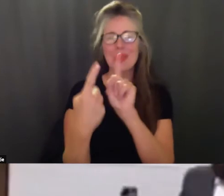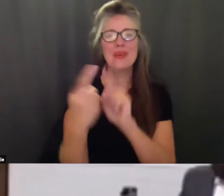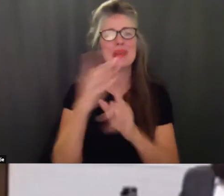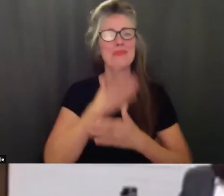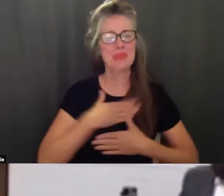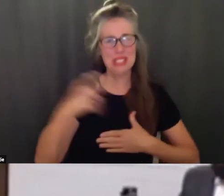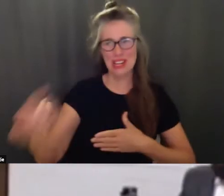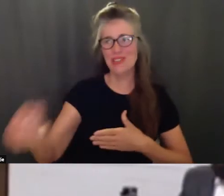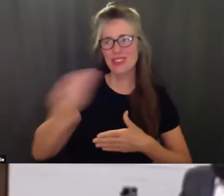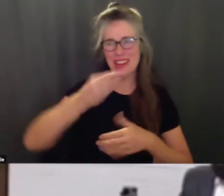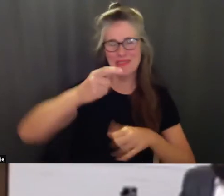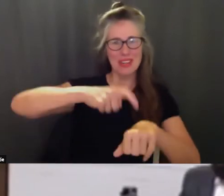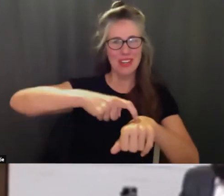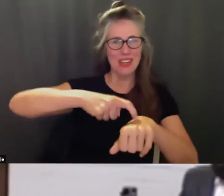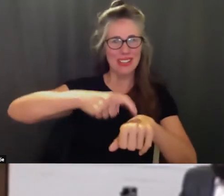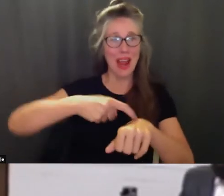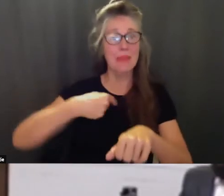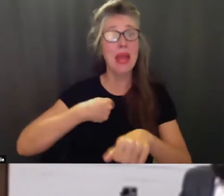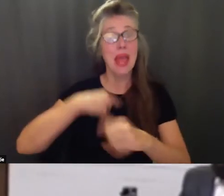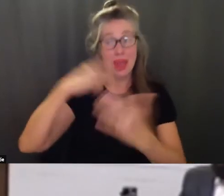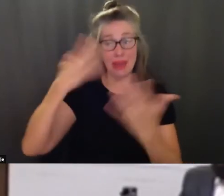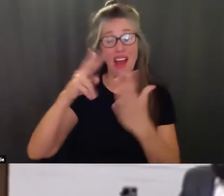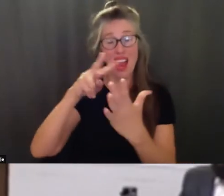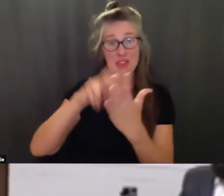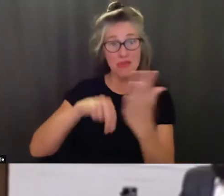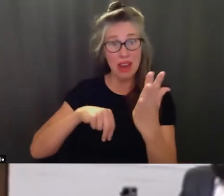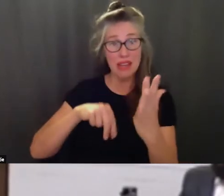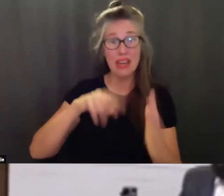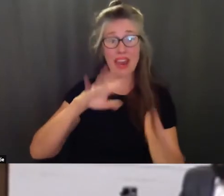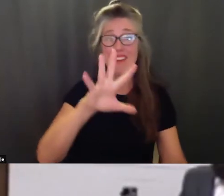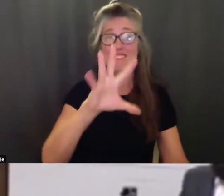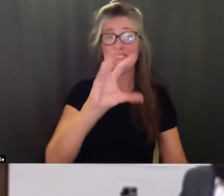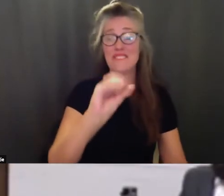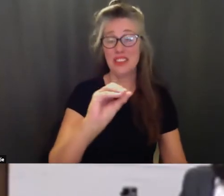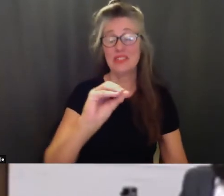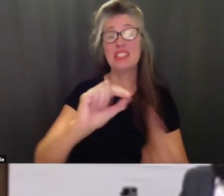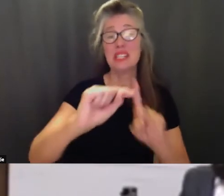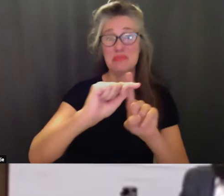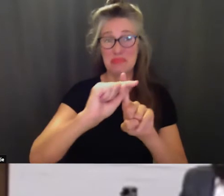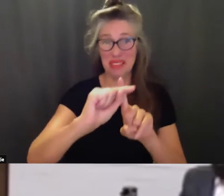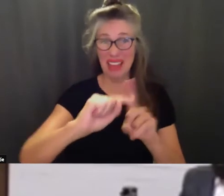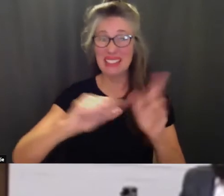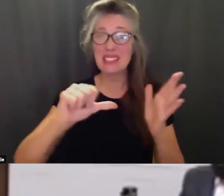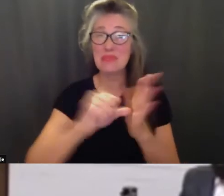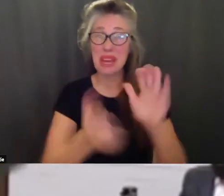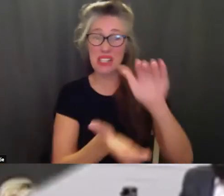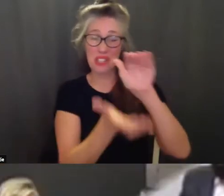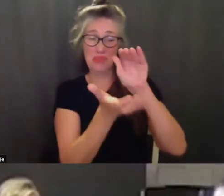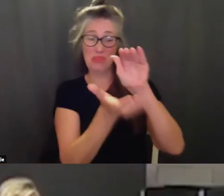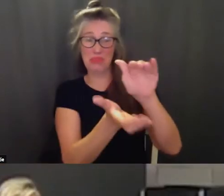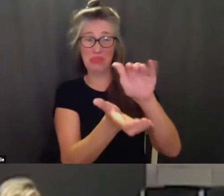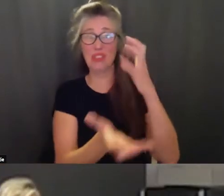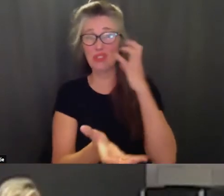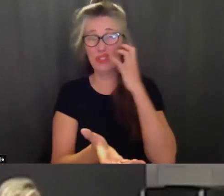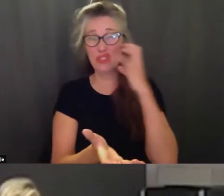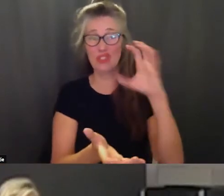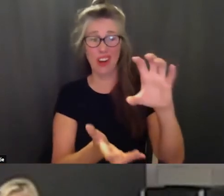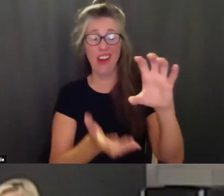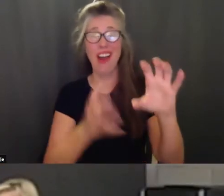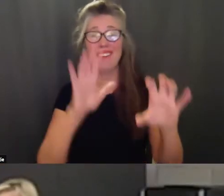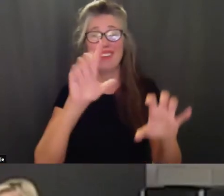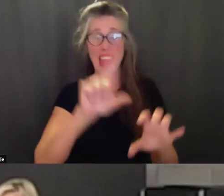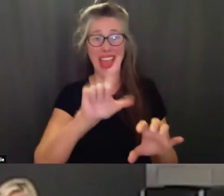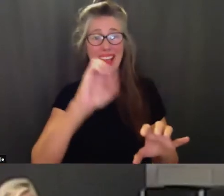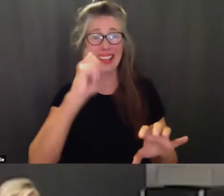And I did read the 50-plus pages of the LCAP, so thank you. Thank you for all your hard work. I did notice that. You did